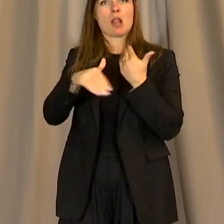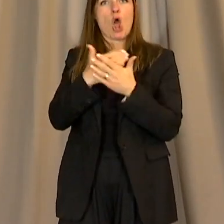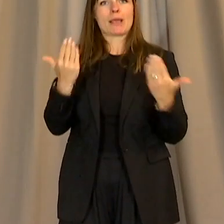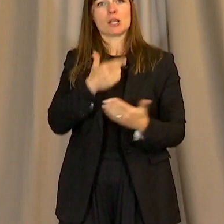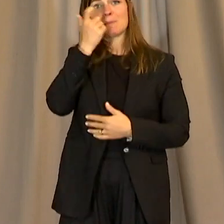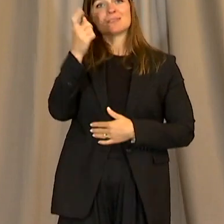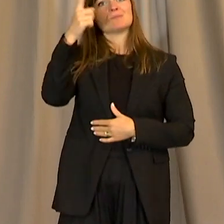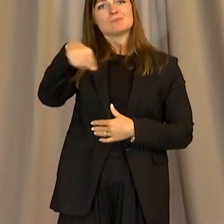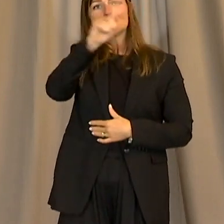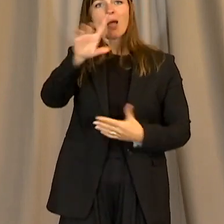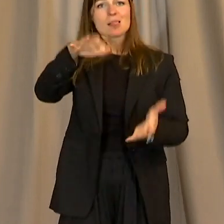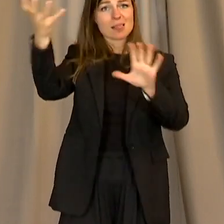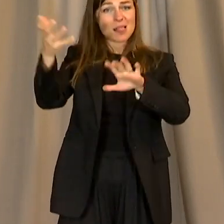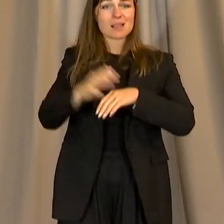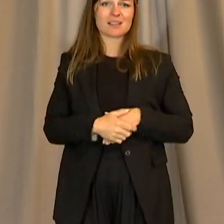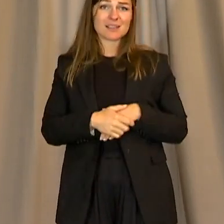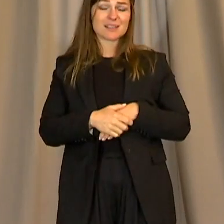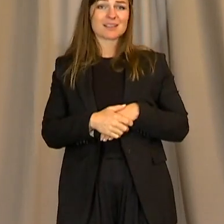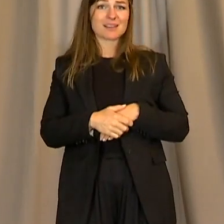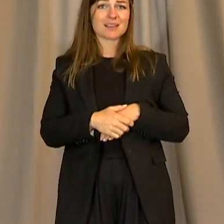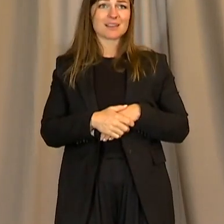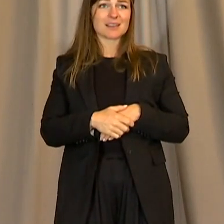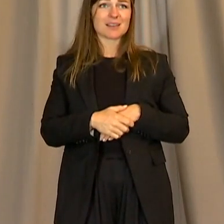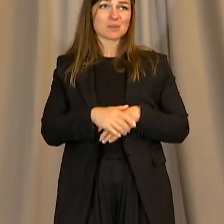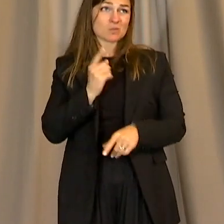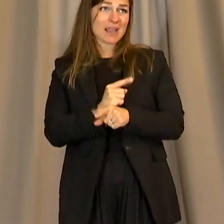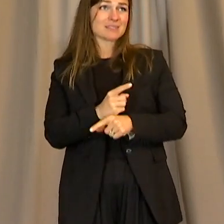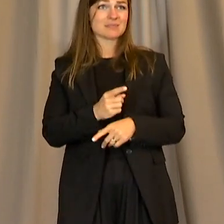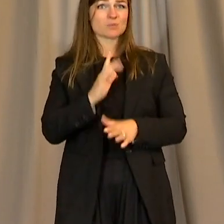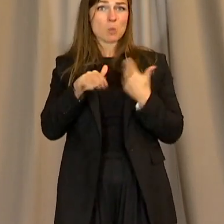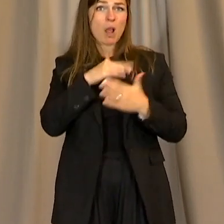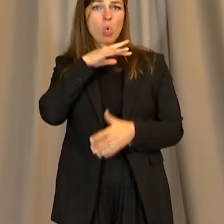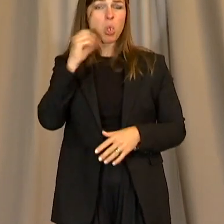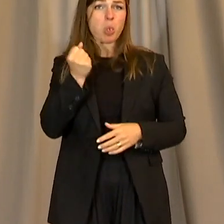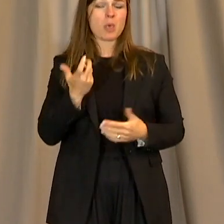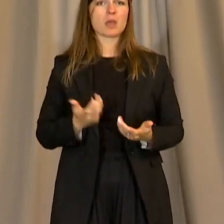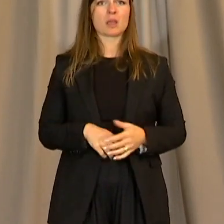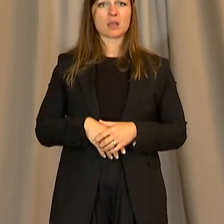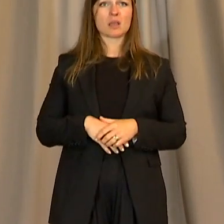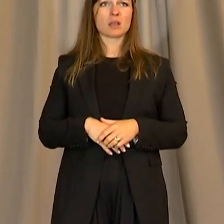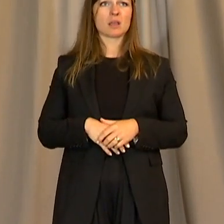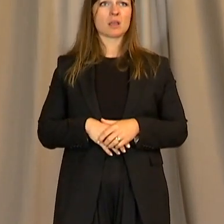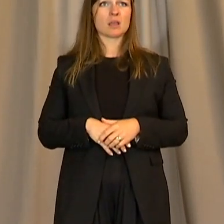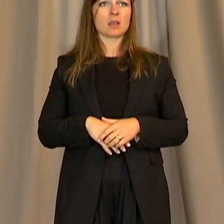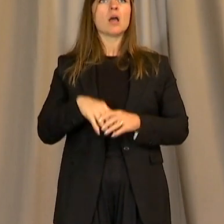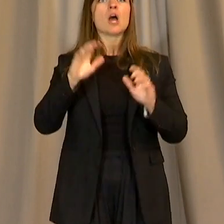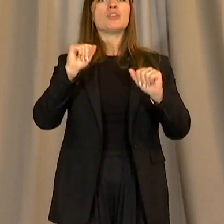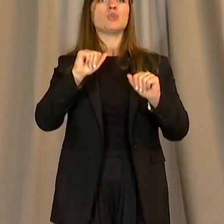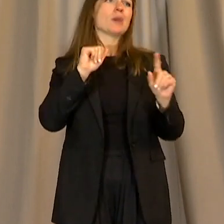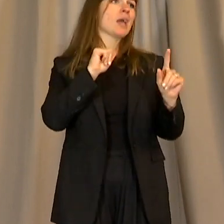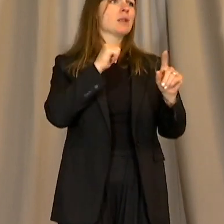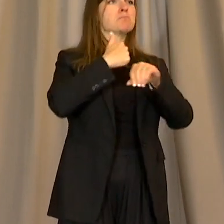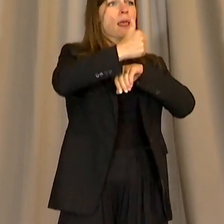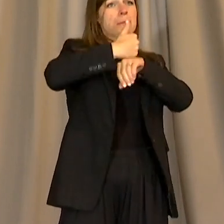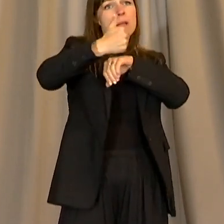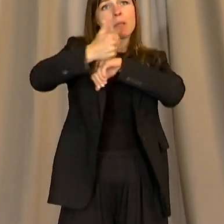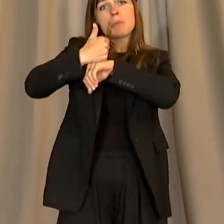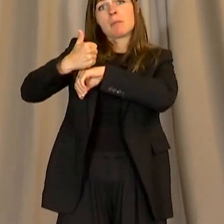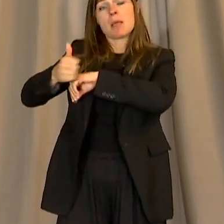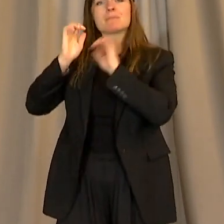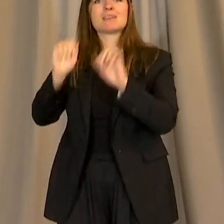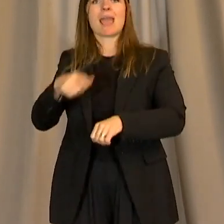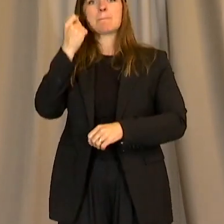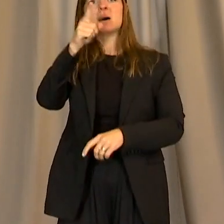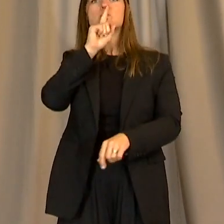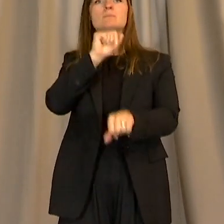musty, all of you, right? All of us. Oh, you can go around calling people out, that's fine. The real work is